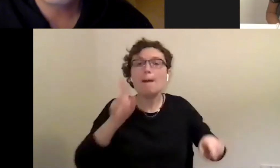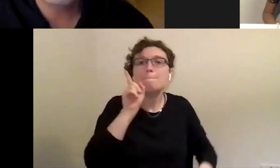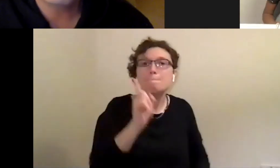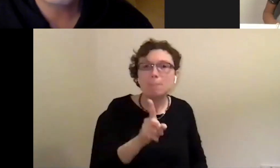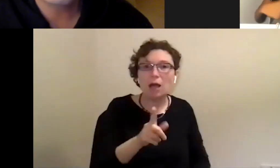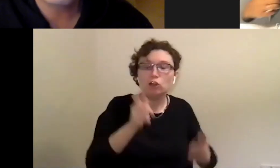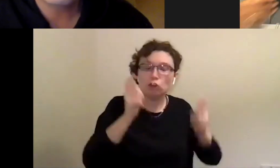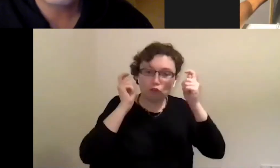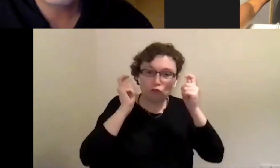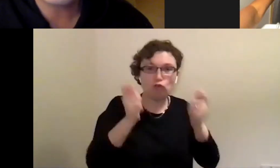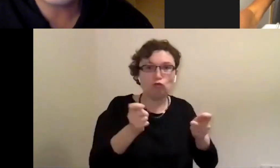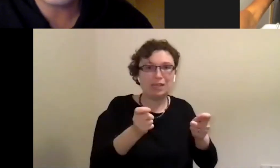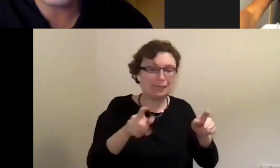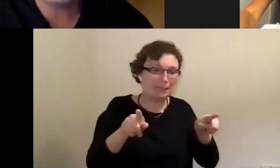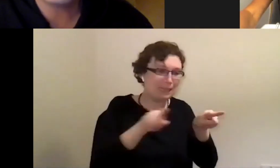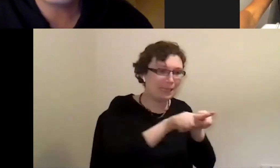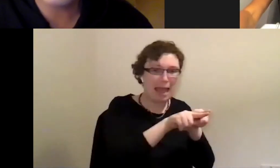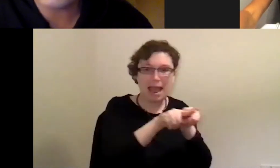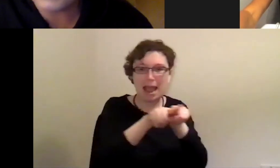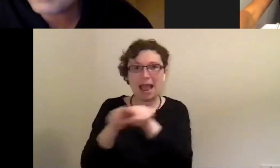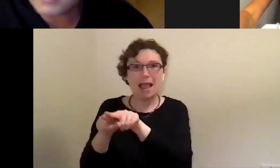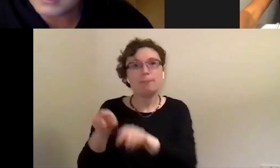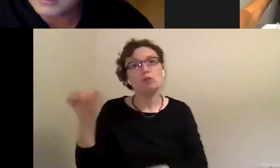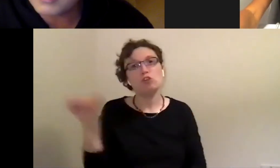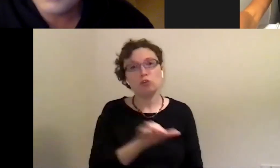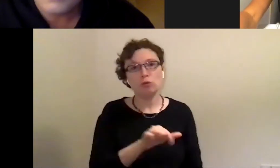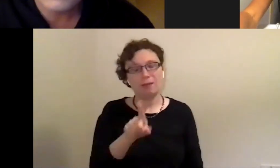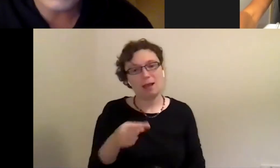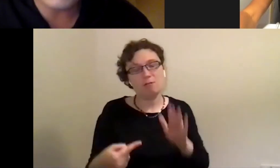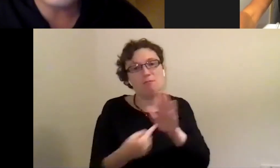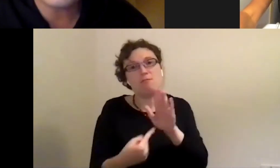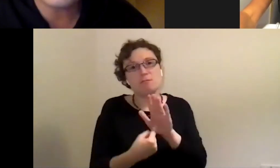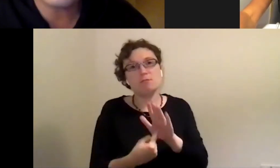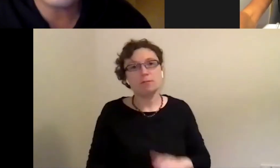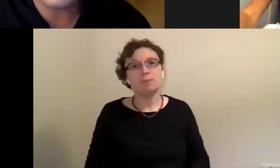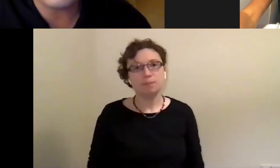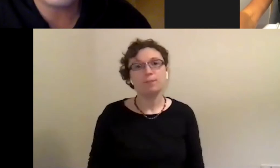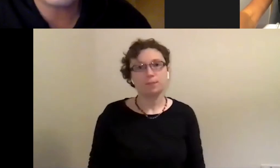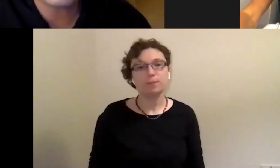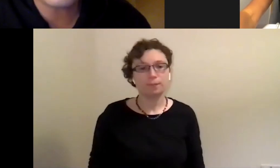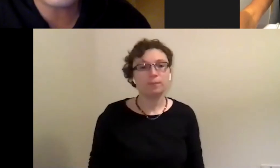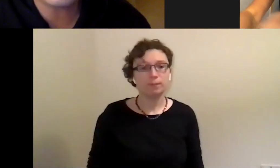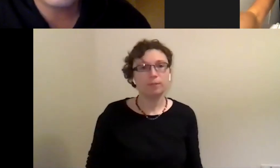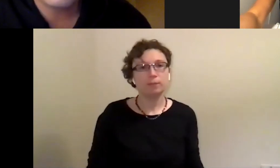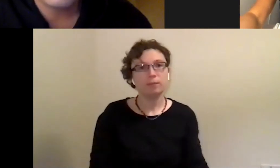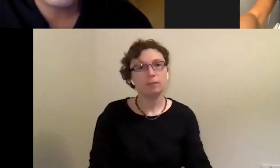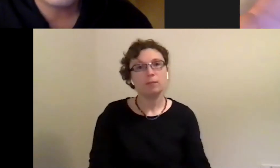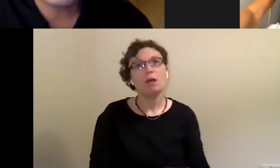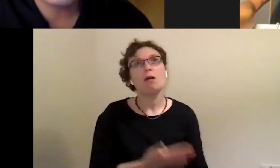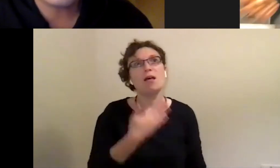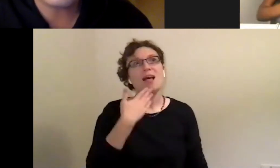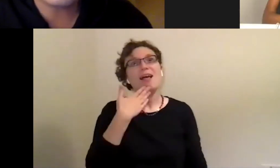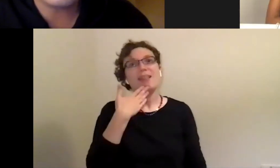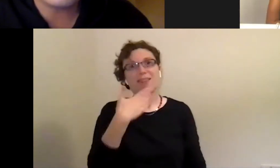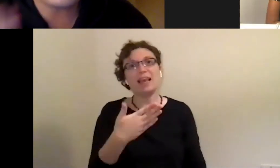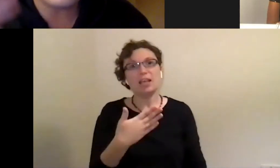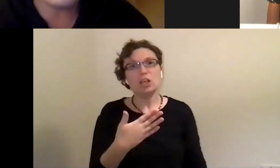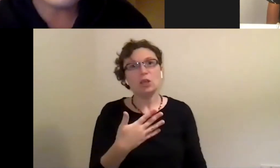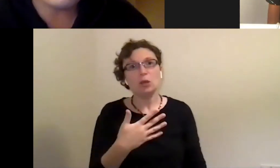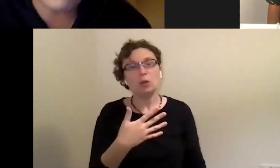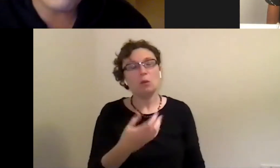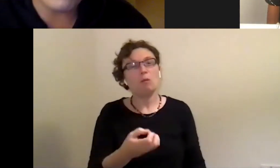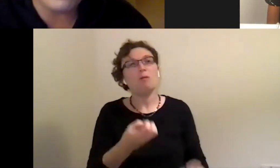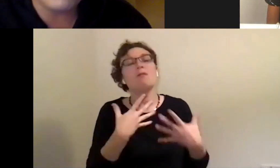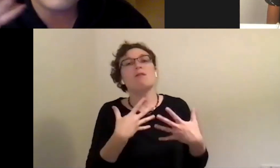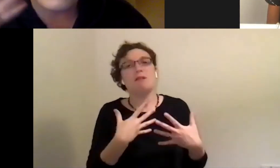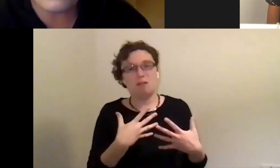that. Yeah, absolutely. That's what I would say. Yeah, thank you for that, because I think I hear that a lot within